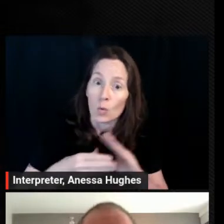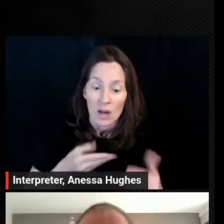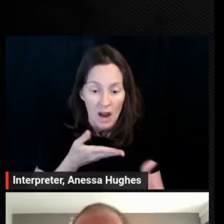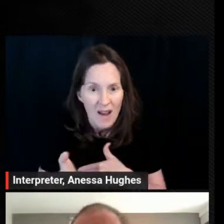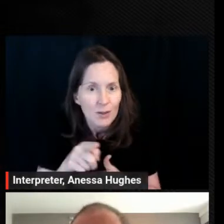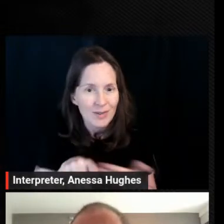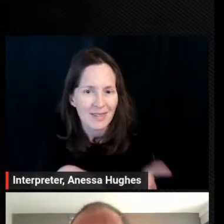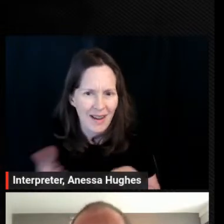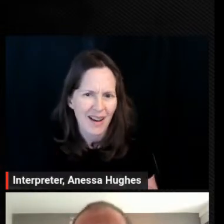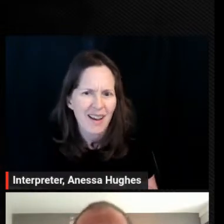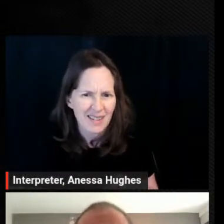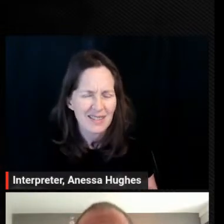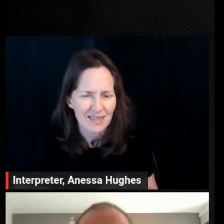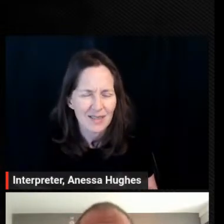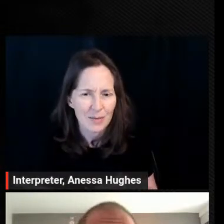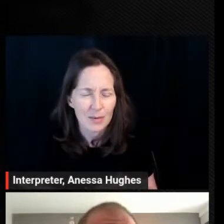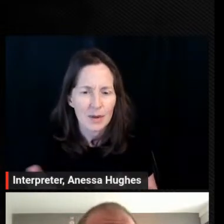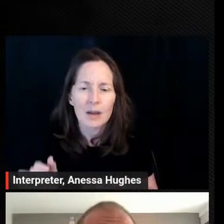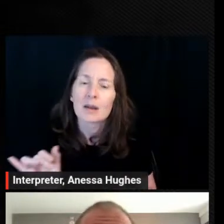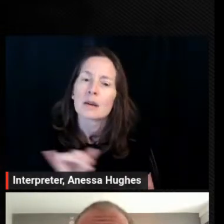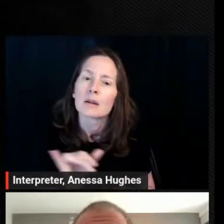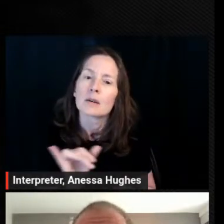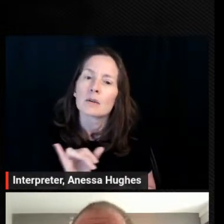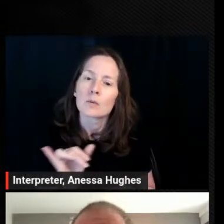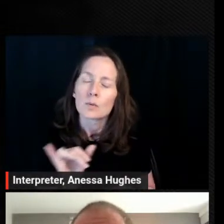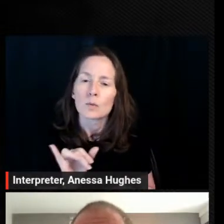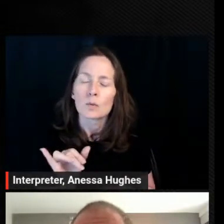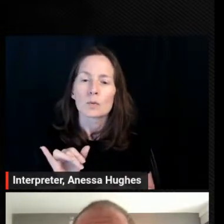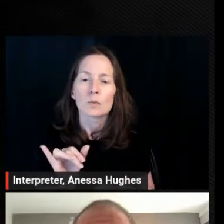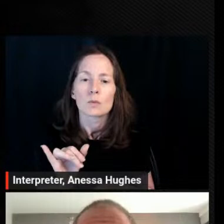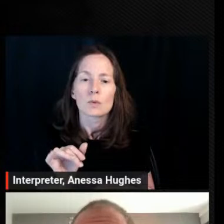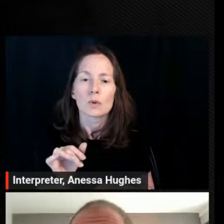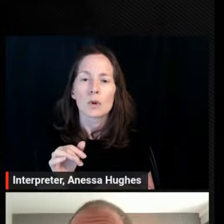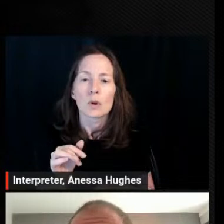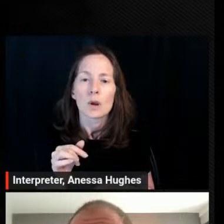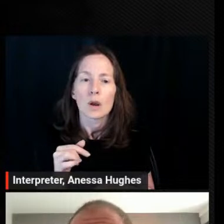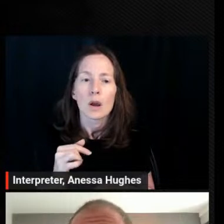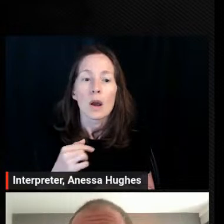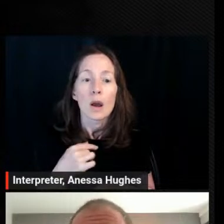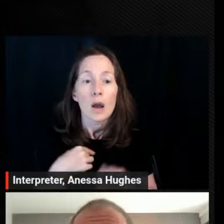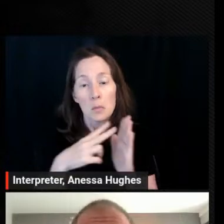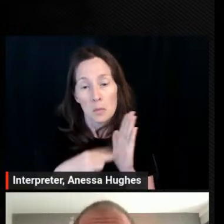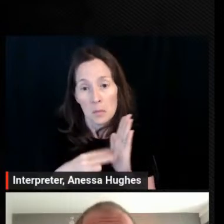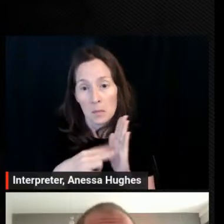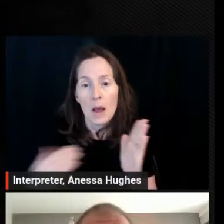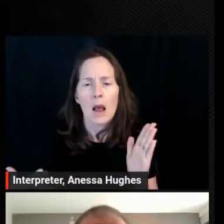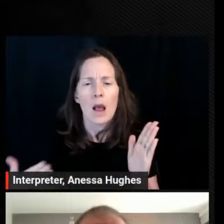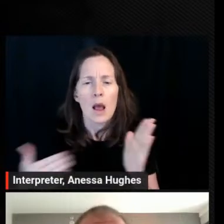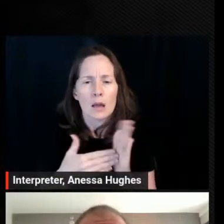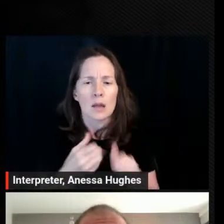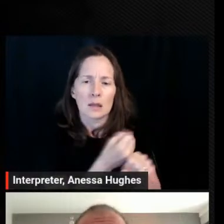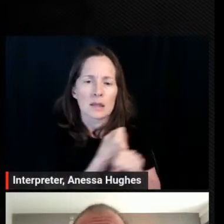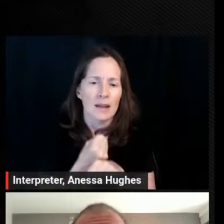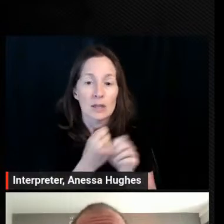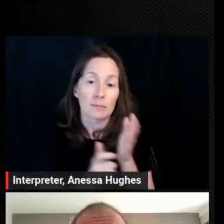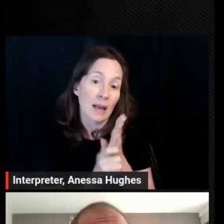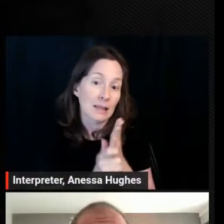of Cornelius's case in a single anti-slavery magazine that took an interest at the time. And to be